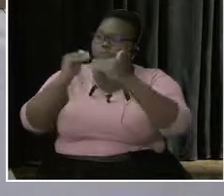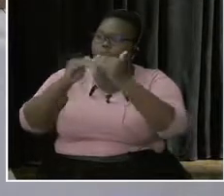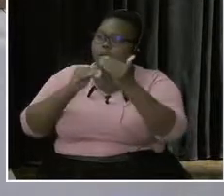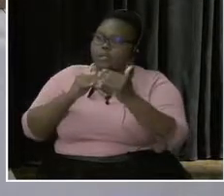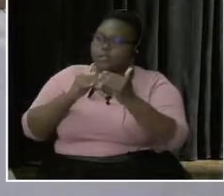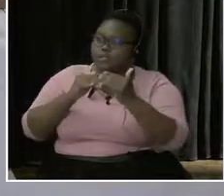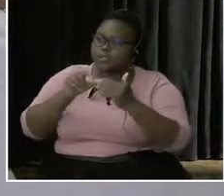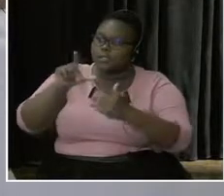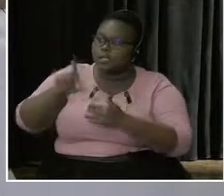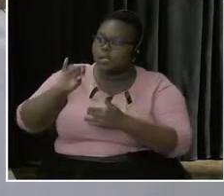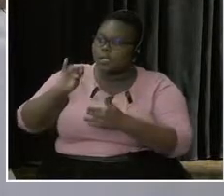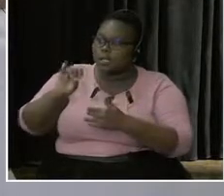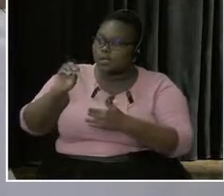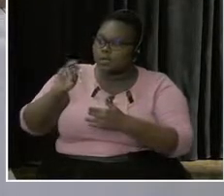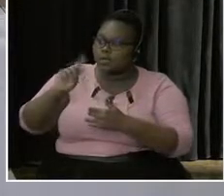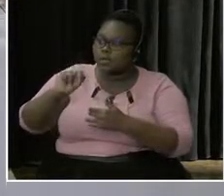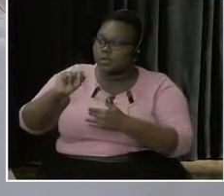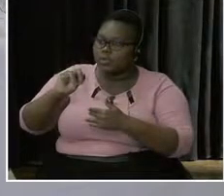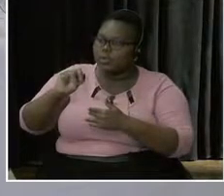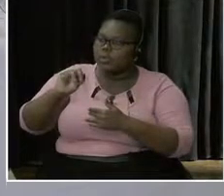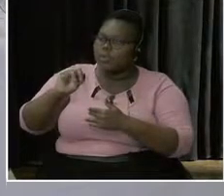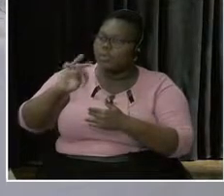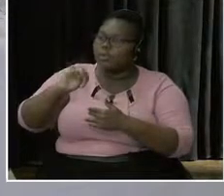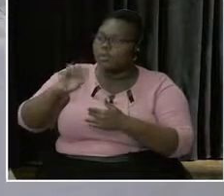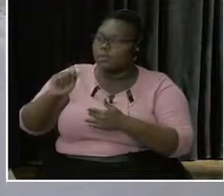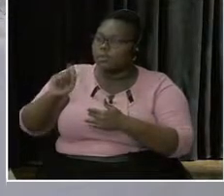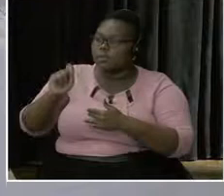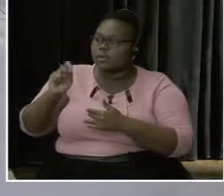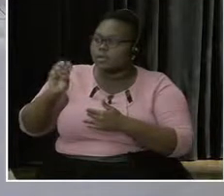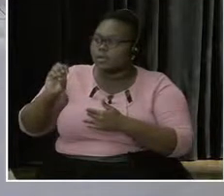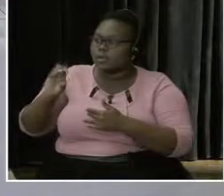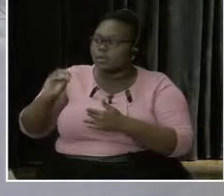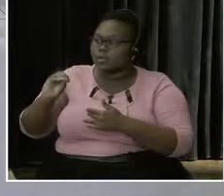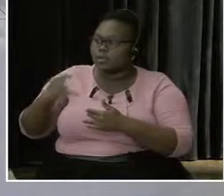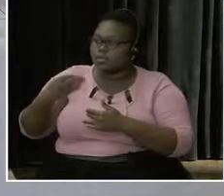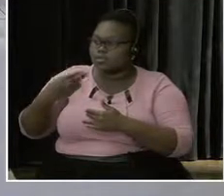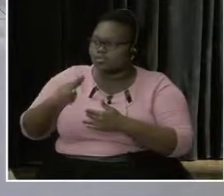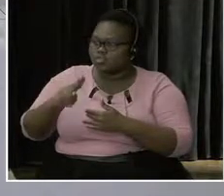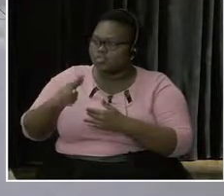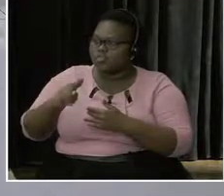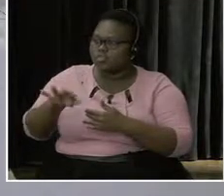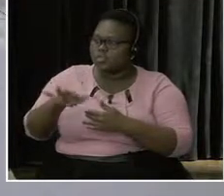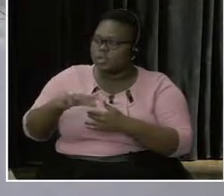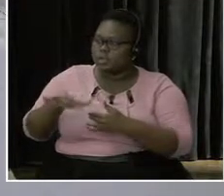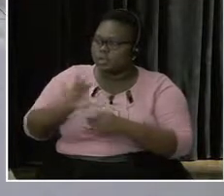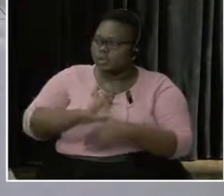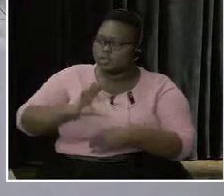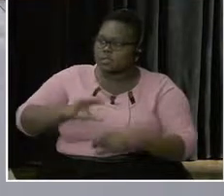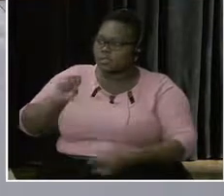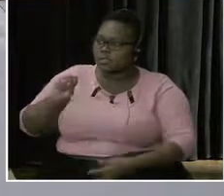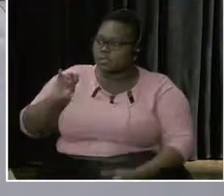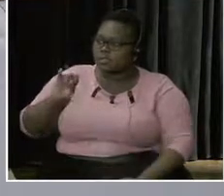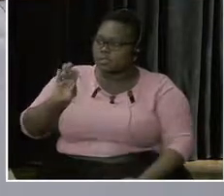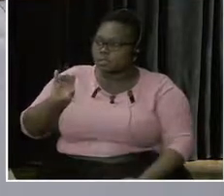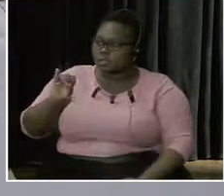match complex, Umgeni Road. Committee recommends. Councillor Sibisi from the DA.